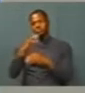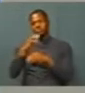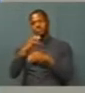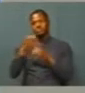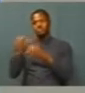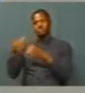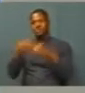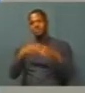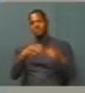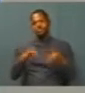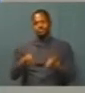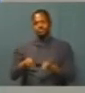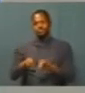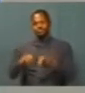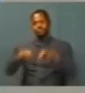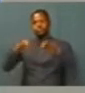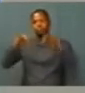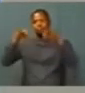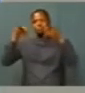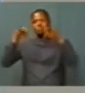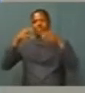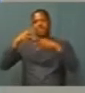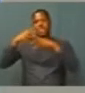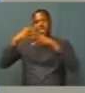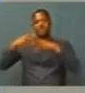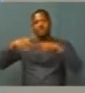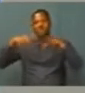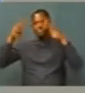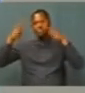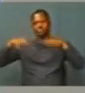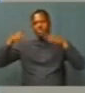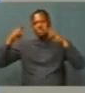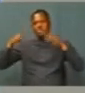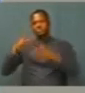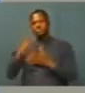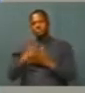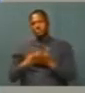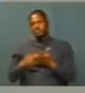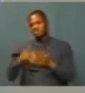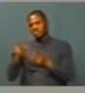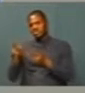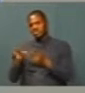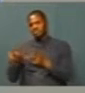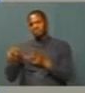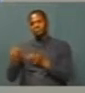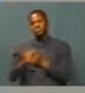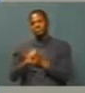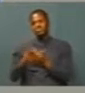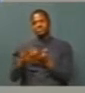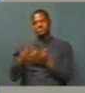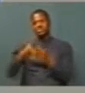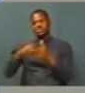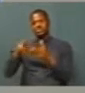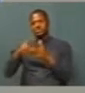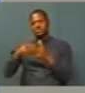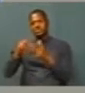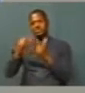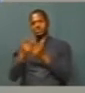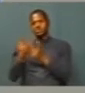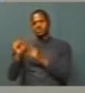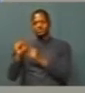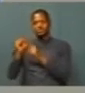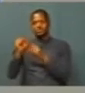has overflown its boundary after heavy rains washing away portions of the highway. Our Upper West regional correspondent